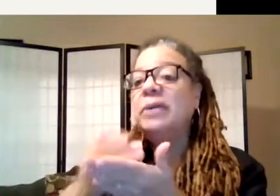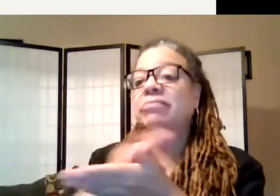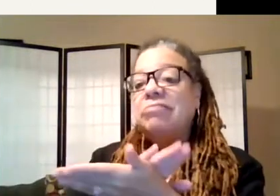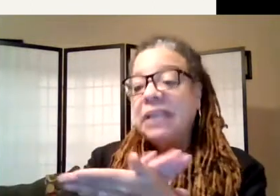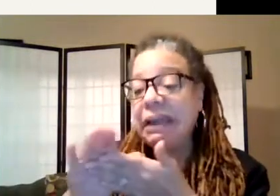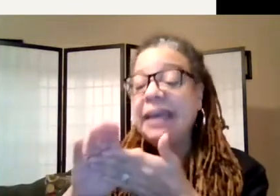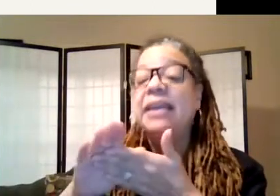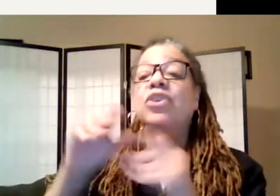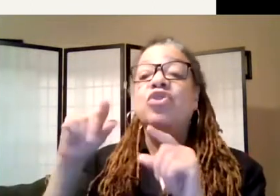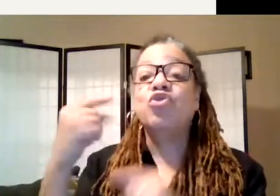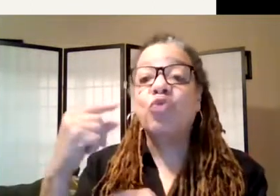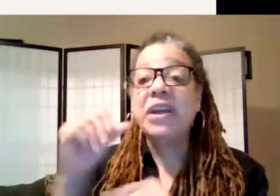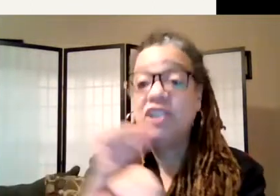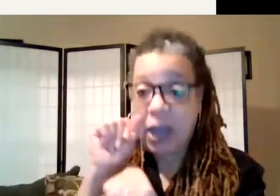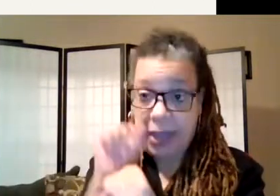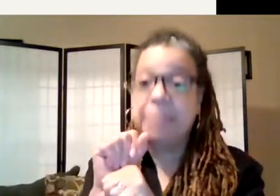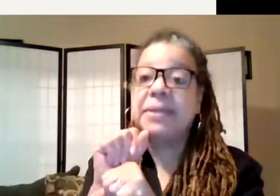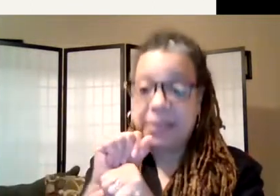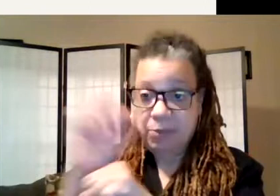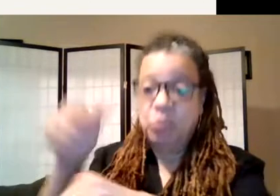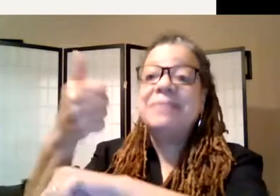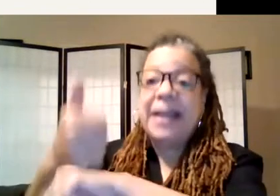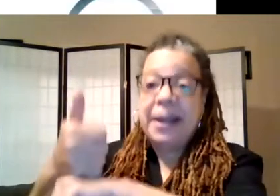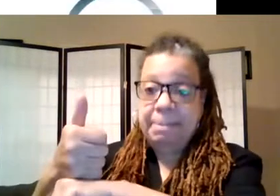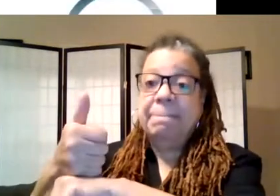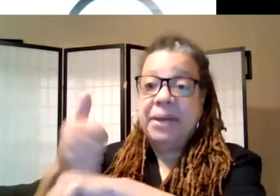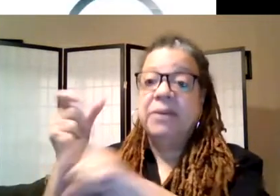union jobs will be created out of this.